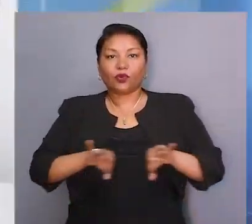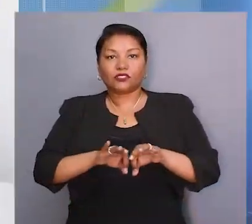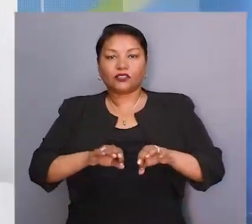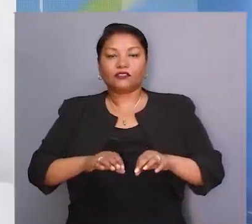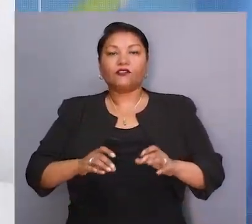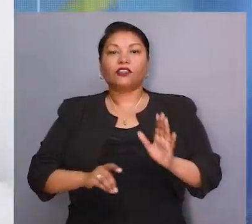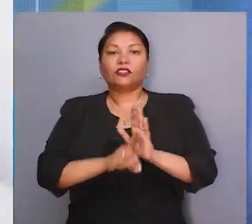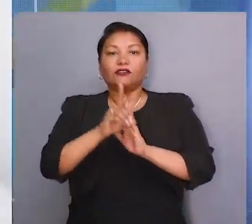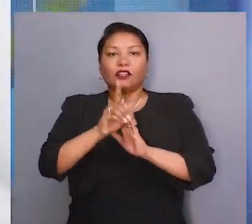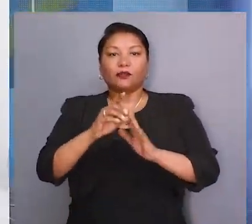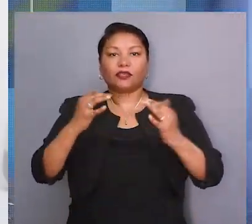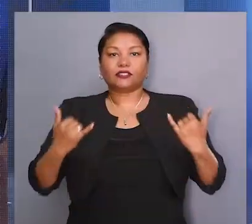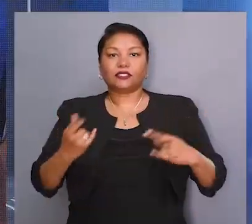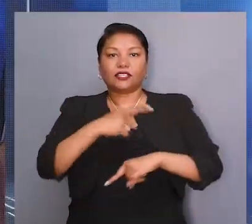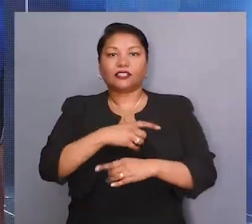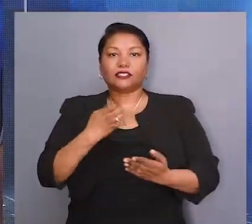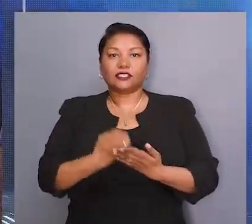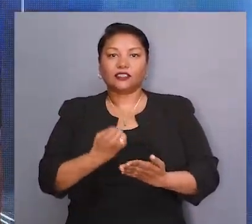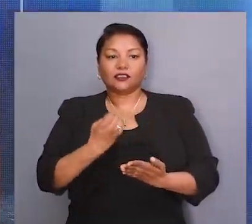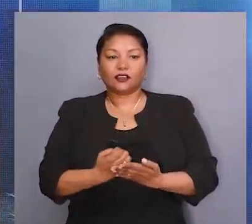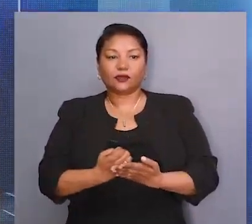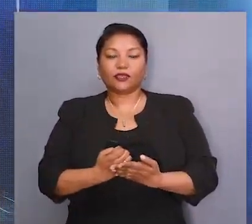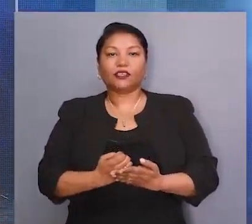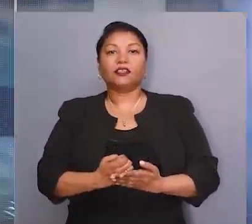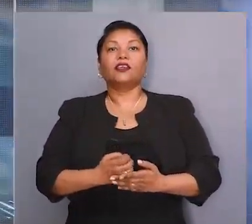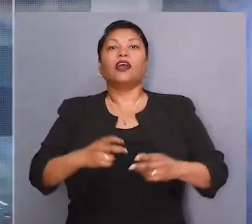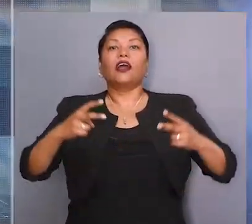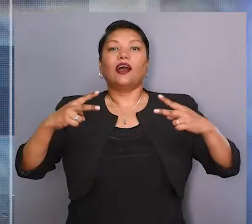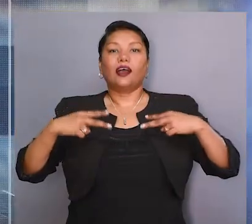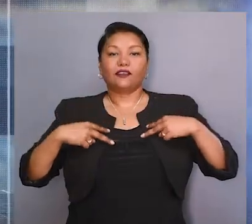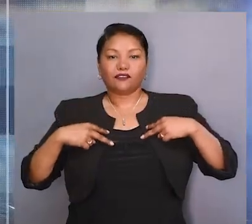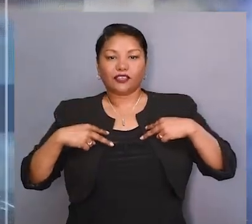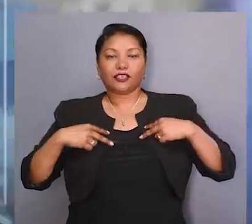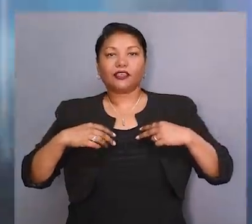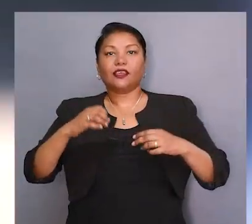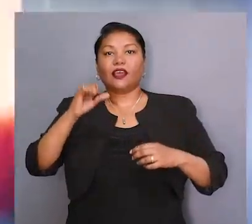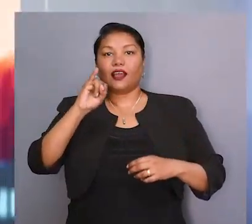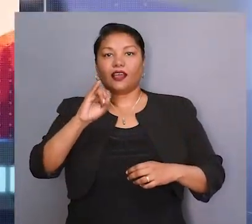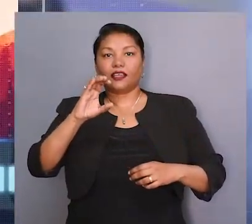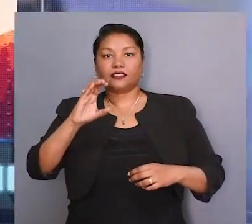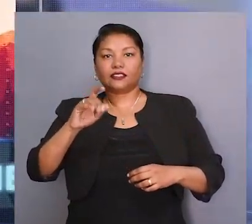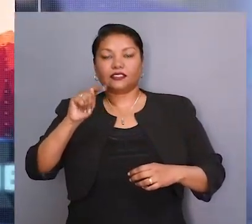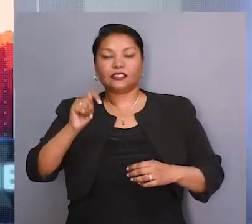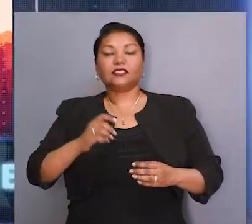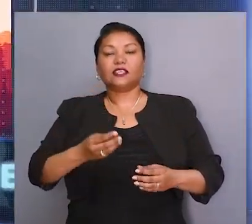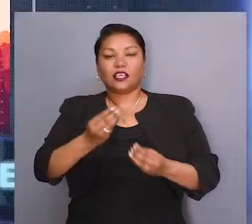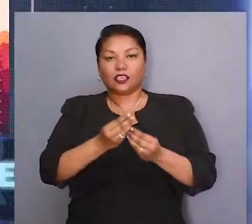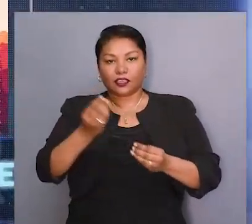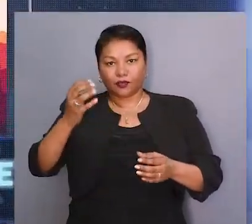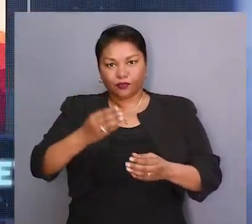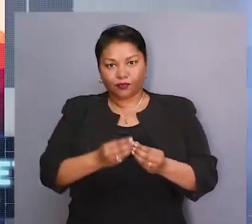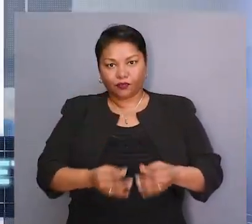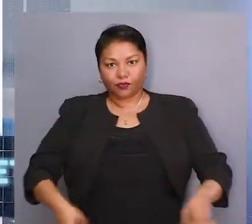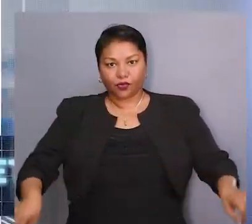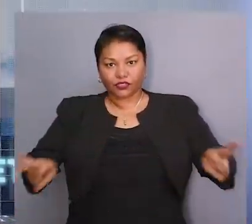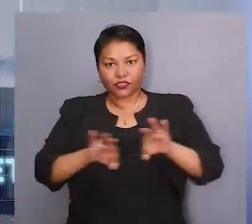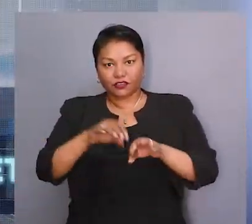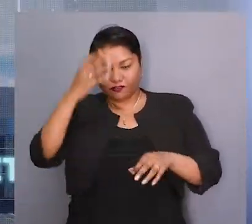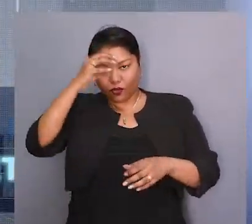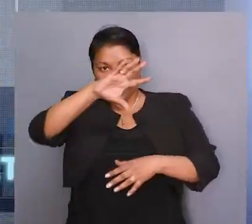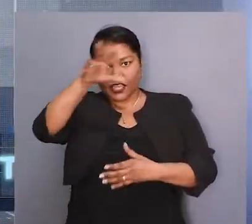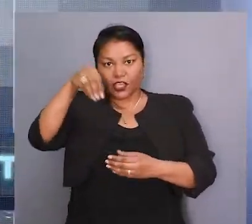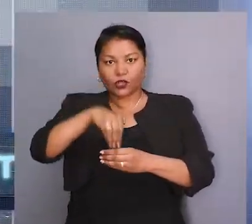today's modern economy. Access to ICTs is thus crucial to empowering people and promoting social and economic